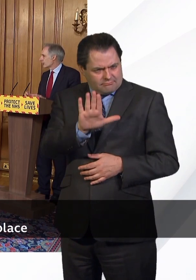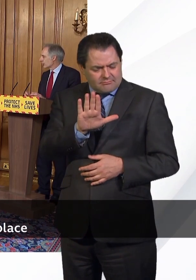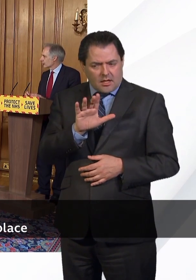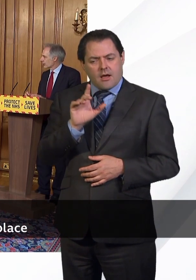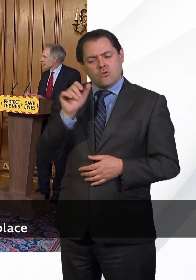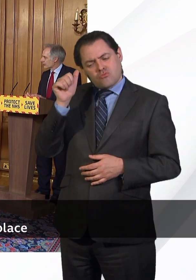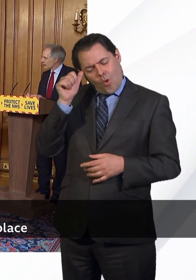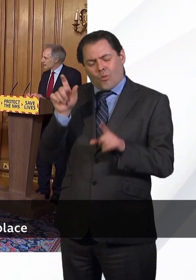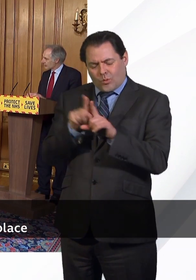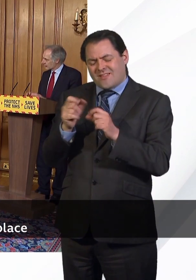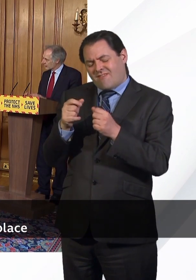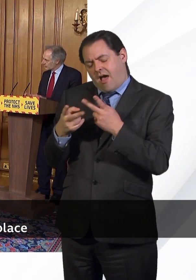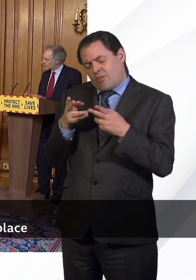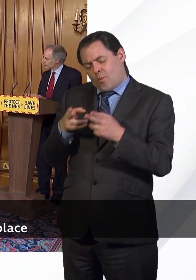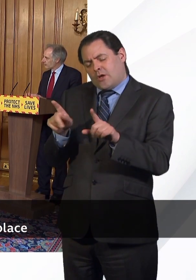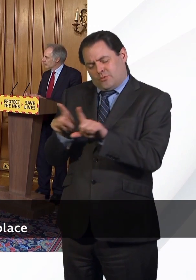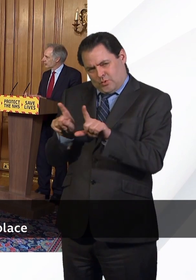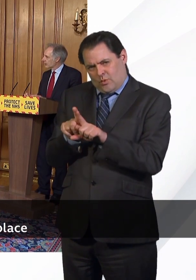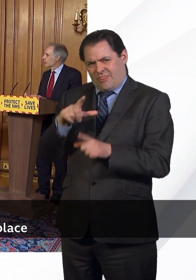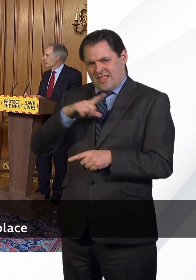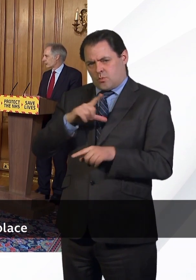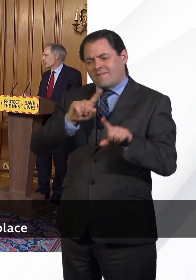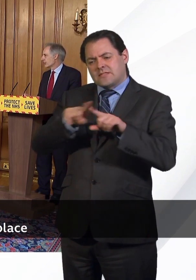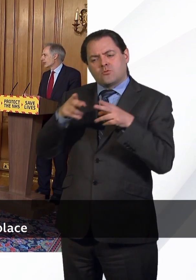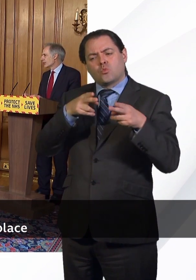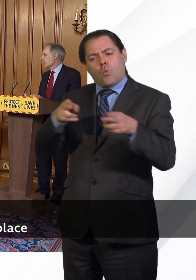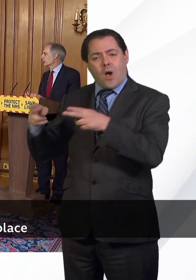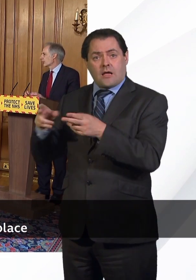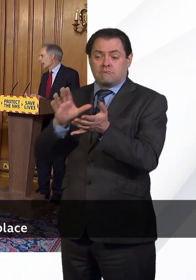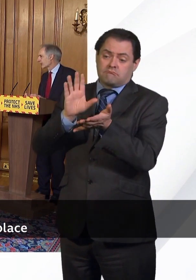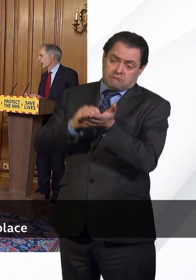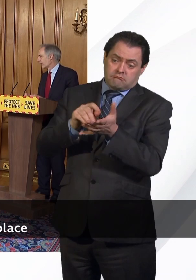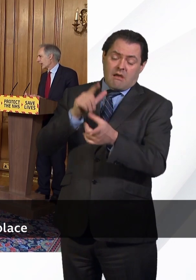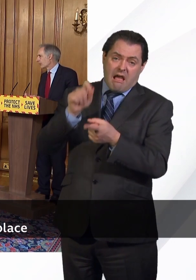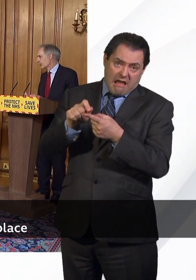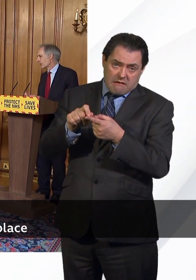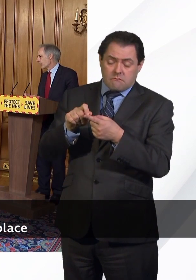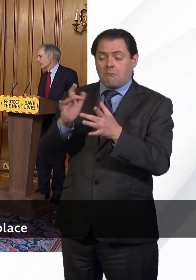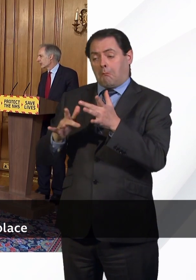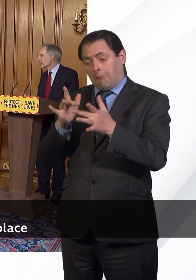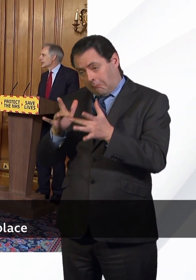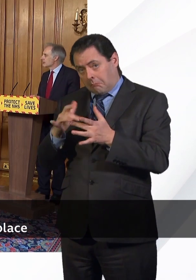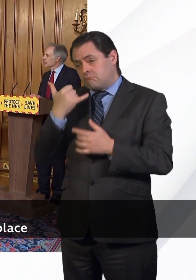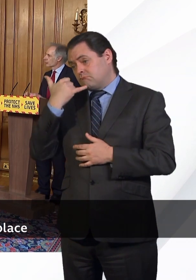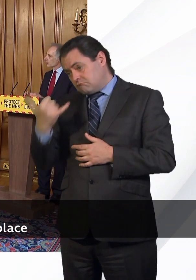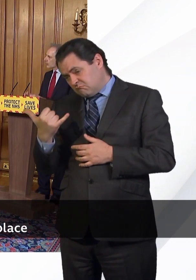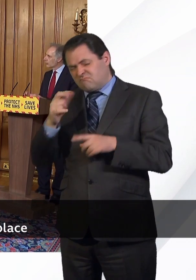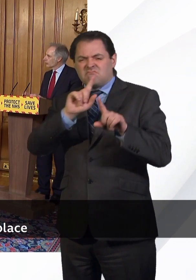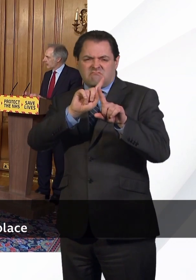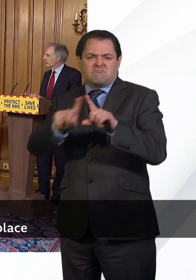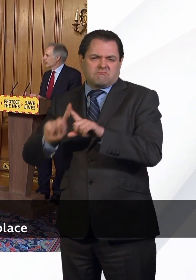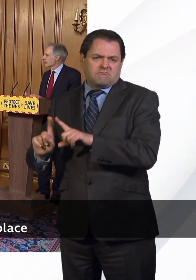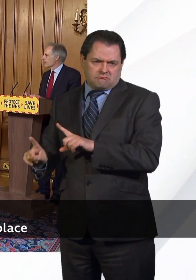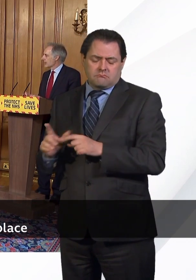contact tracing. So, as I mentioned, we've built in a number of routes, so people don't have to have the app in order to benefit. But of course, we will all